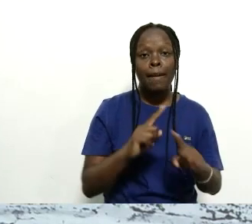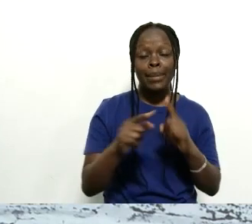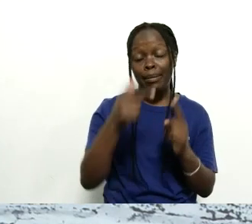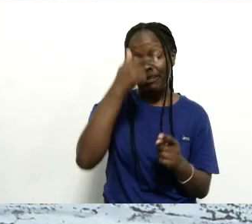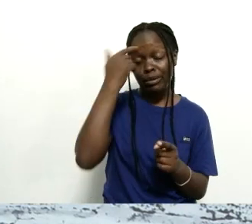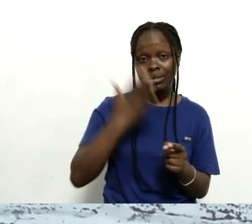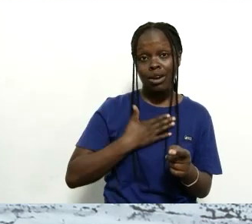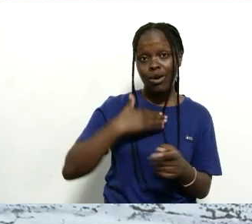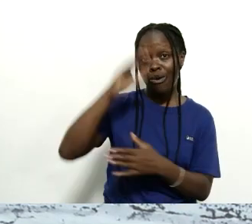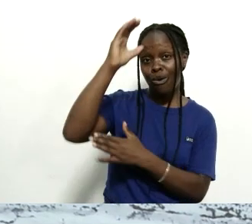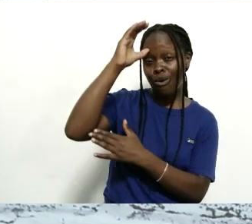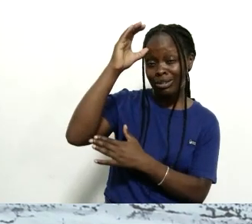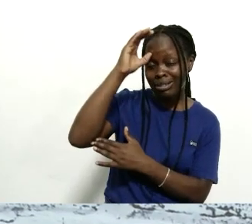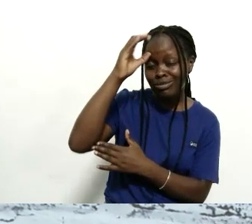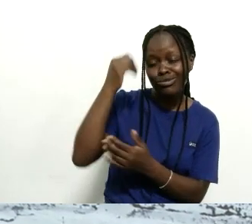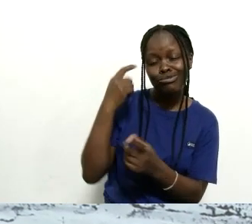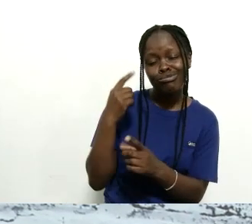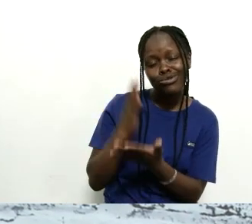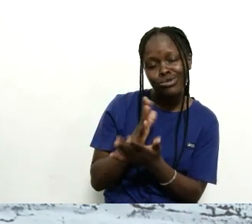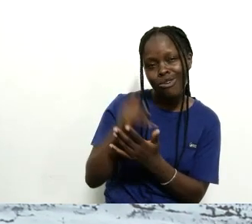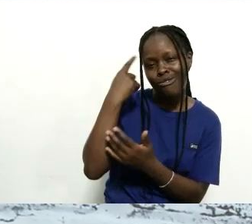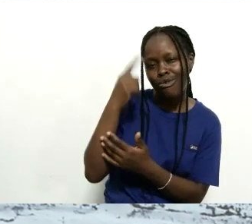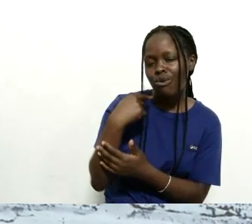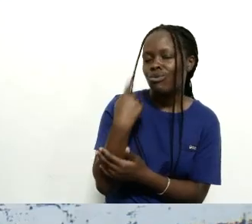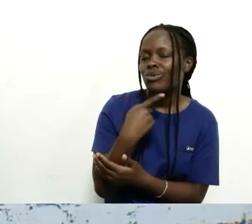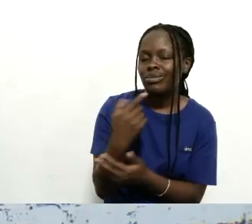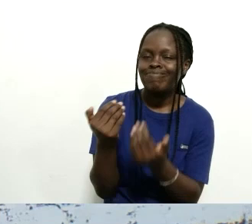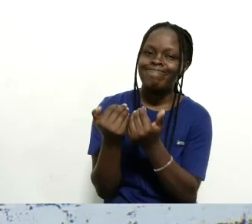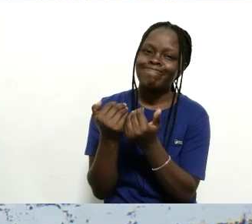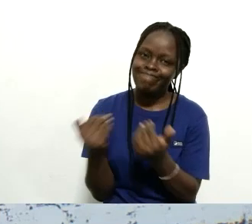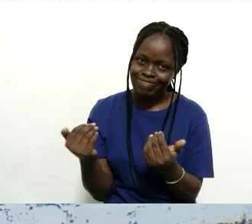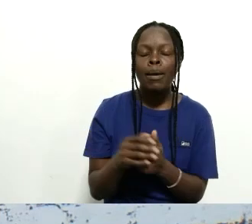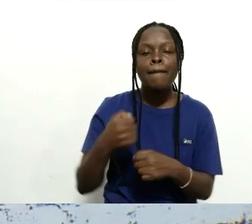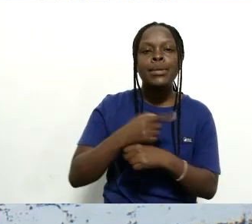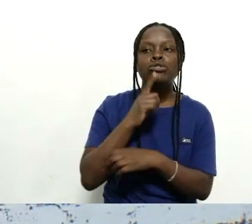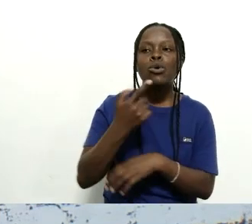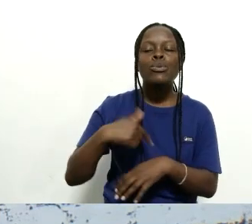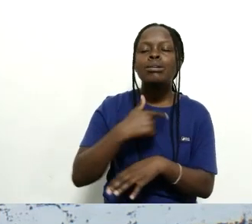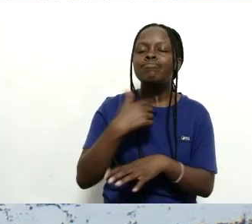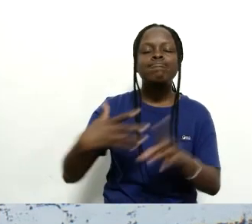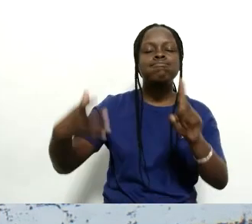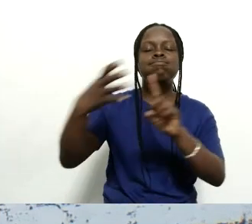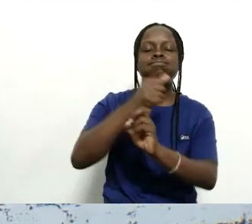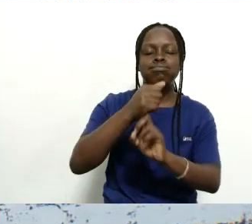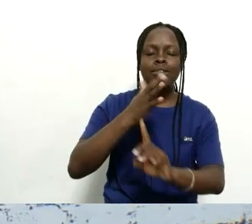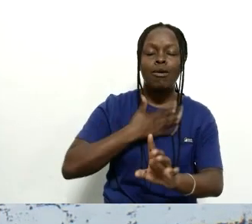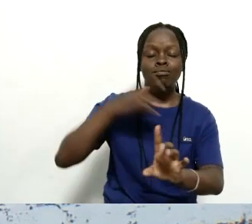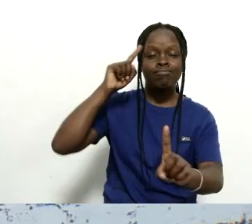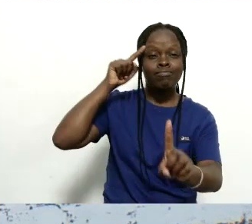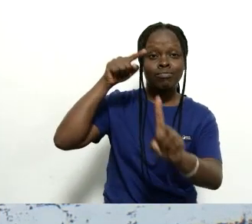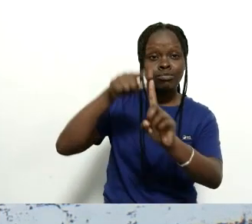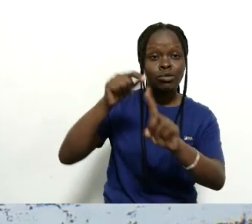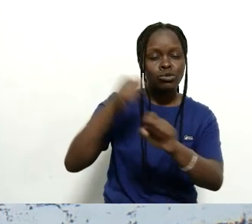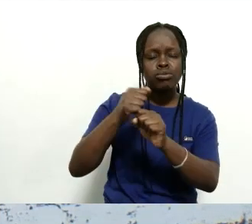are, is if you're using, for example, on radio, for the children who don't have access to TV, are they still as engaged? Are they still learning